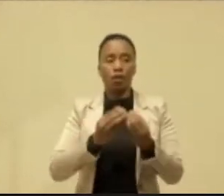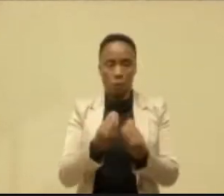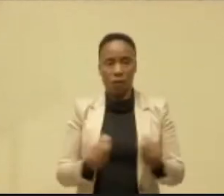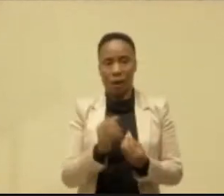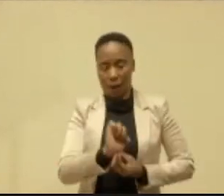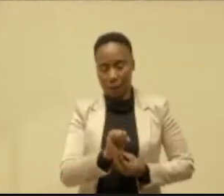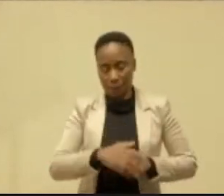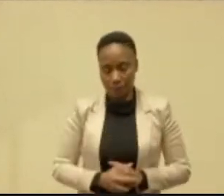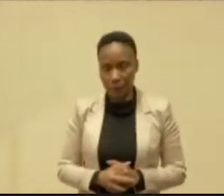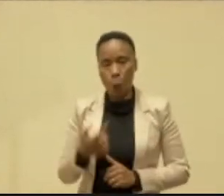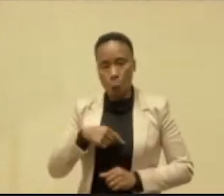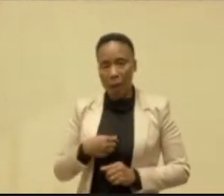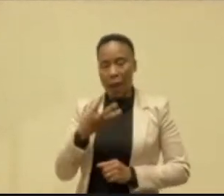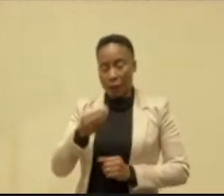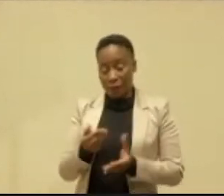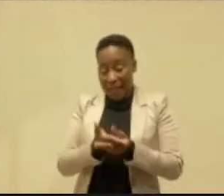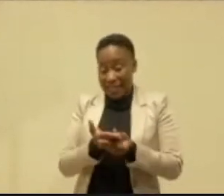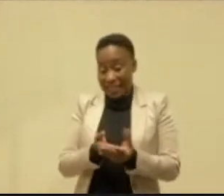foreign